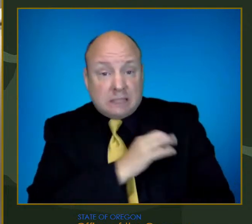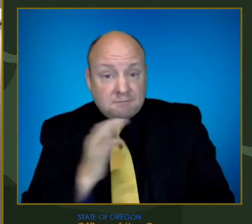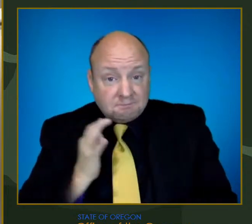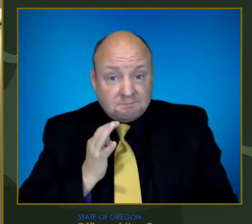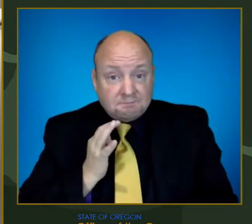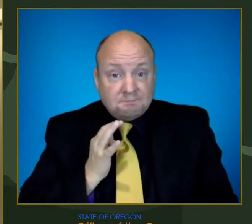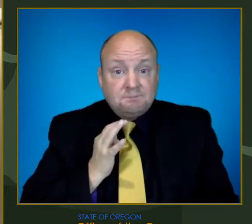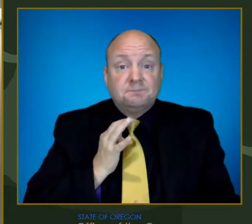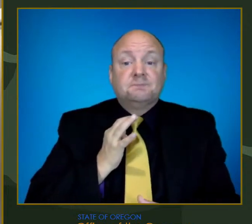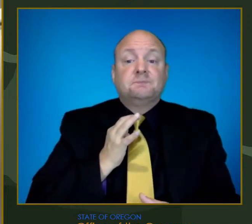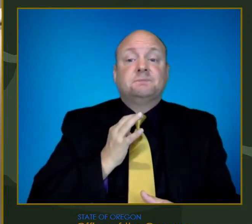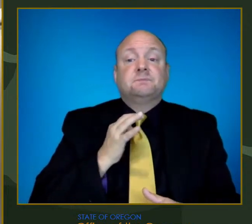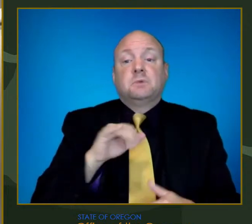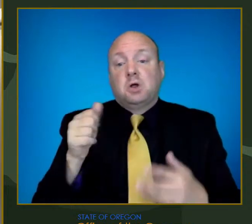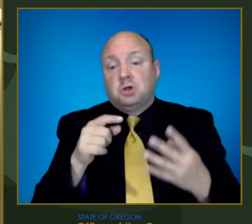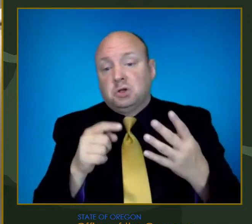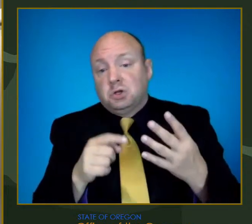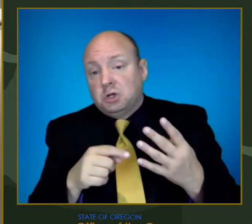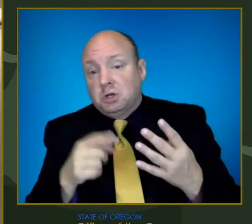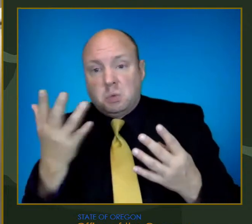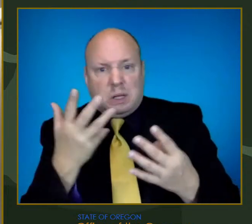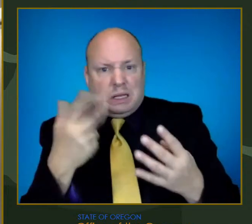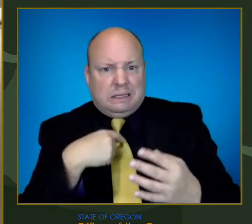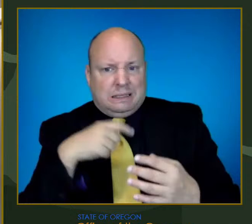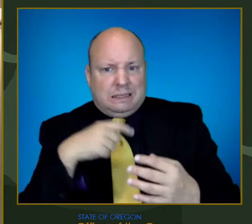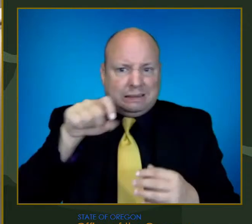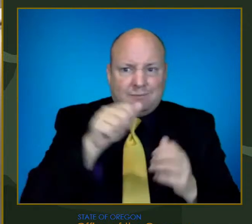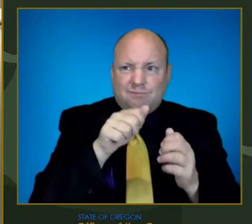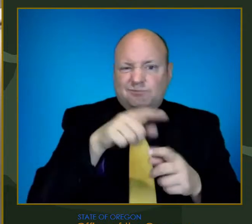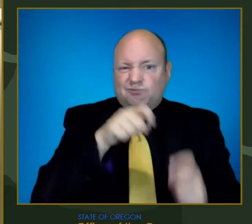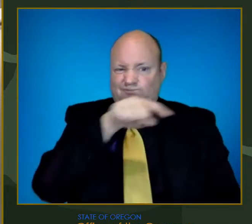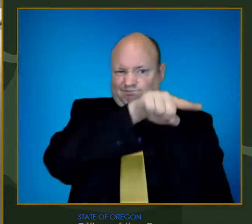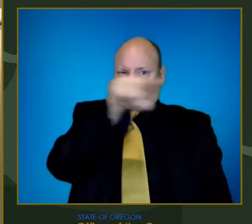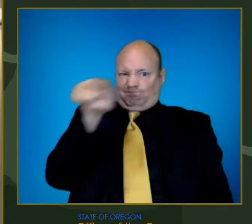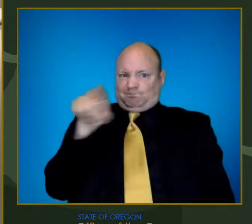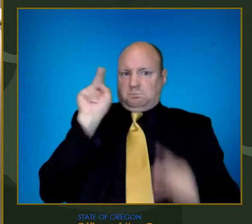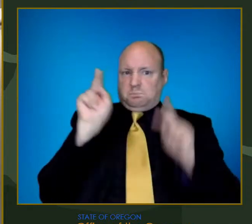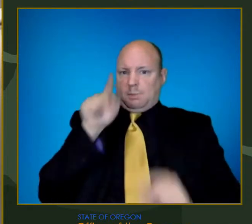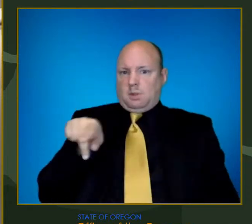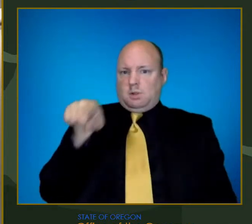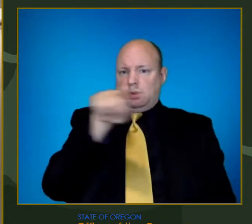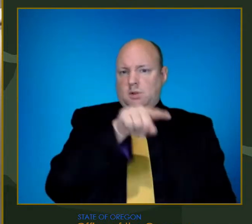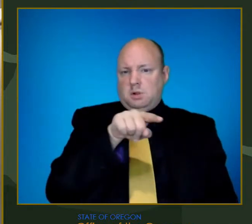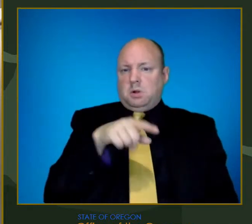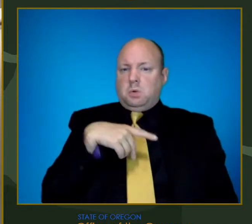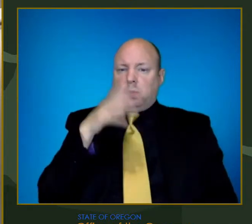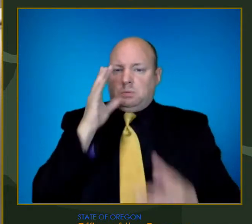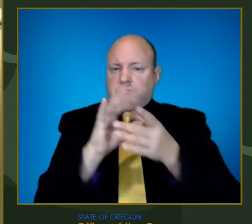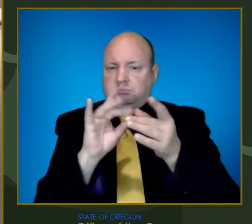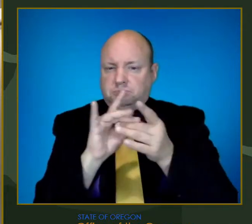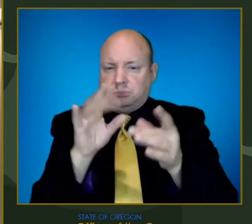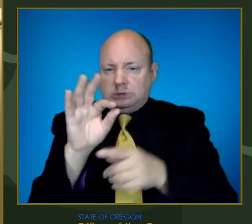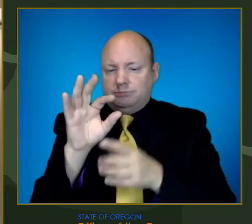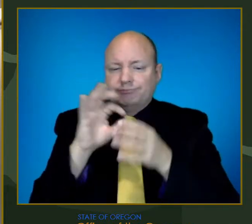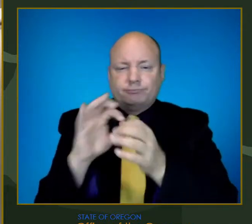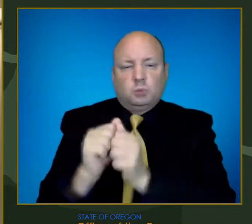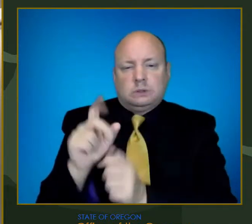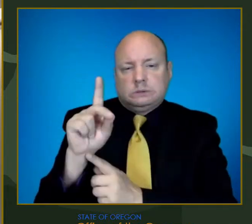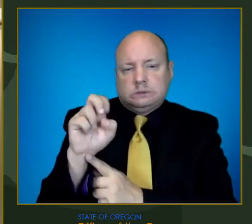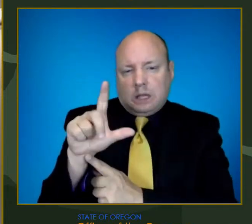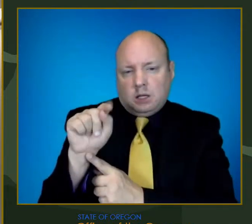what we need from you. You've heard a bit about this Delta variant, which is the variant in our state at this